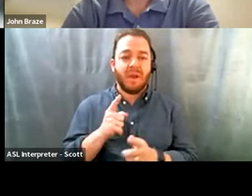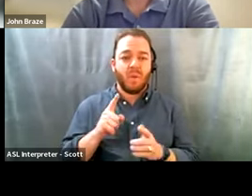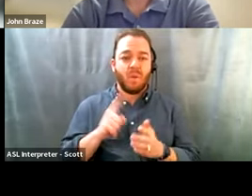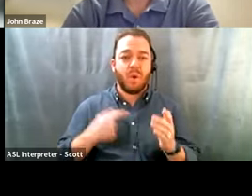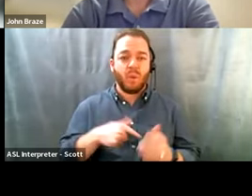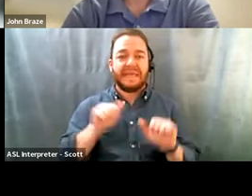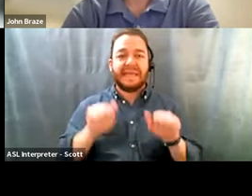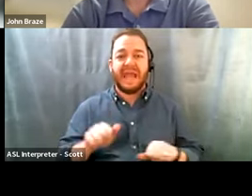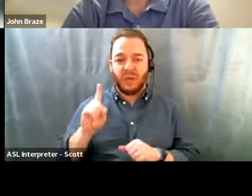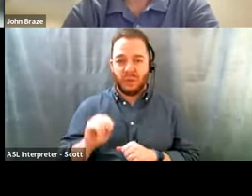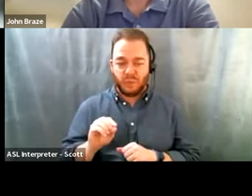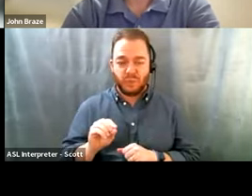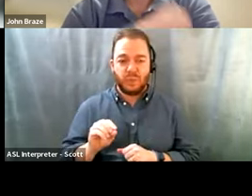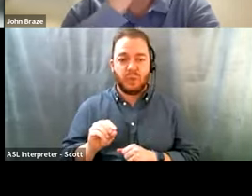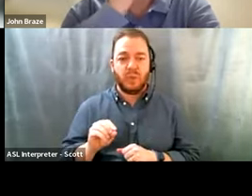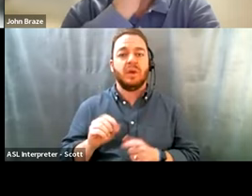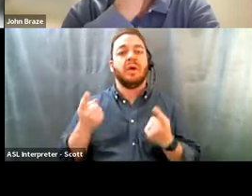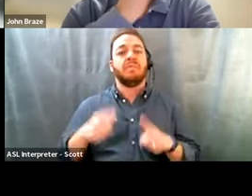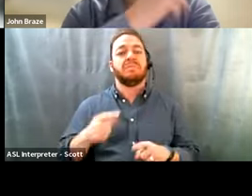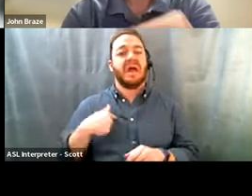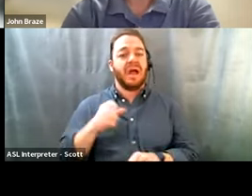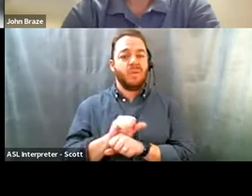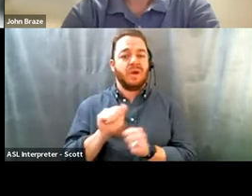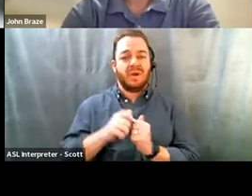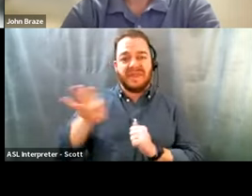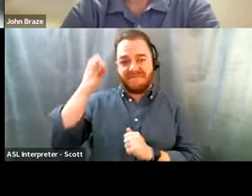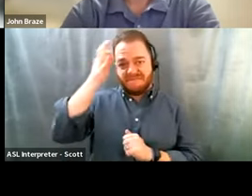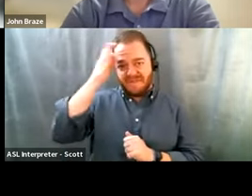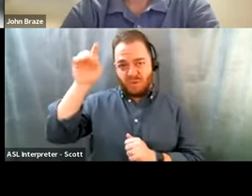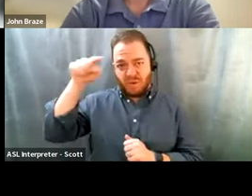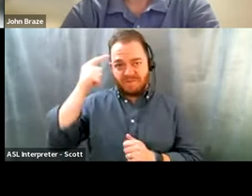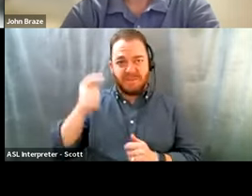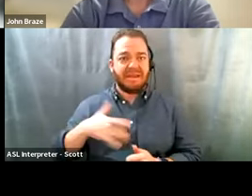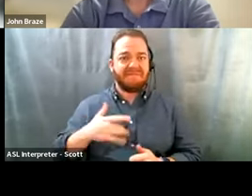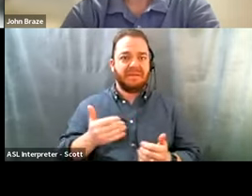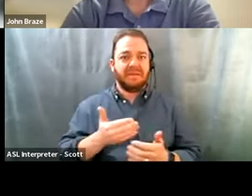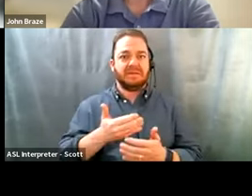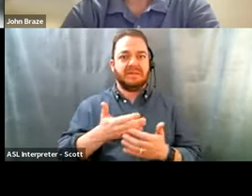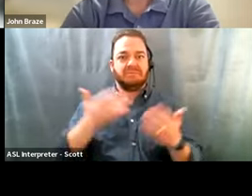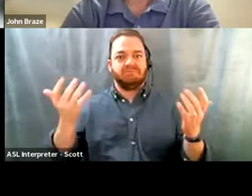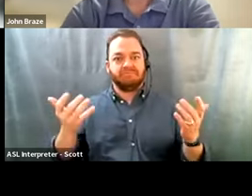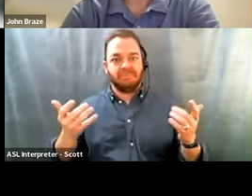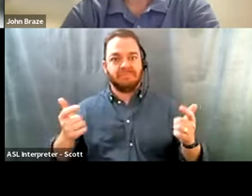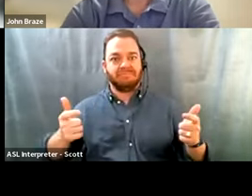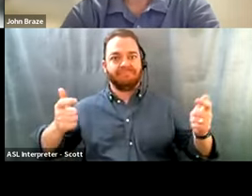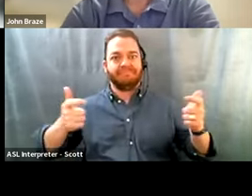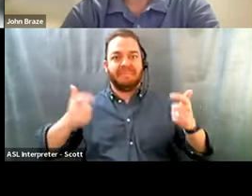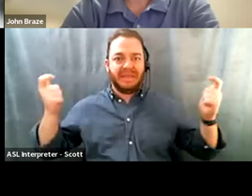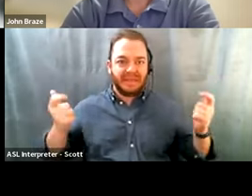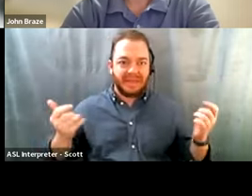so whenever I deal with something with the federal government, I feel like it's huge. I feel like it takes forever for policy to get